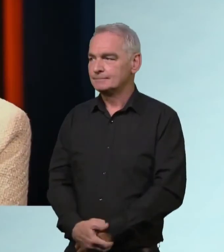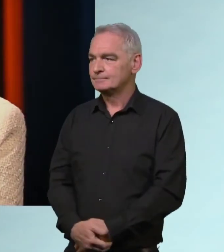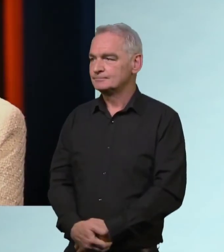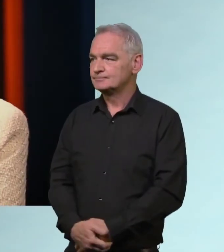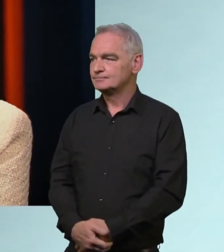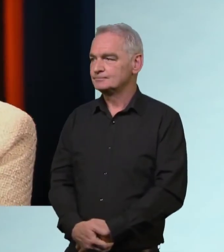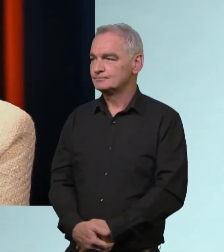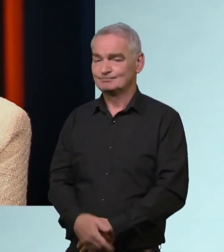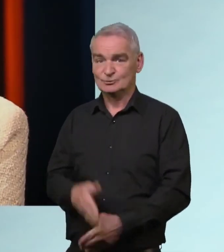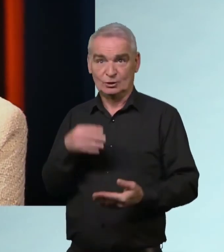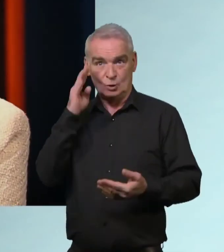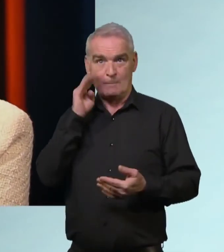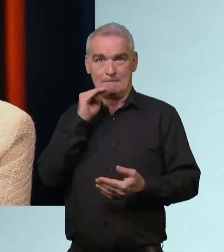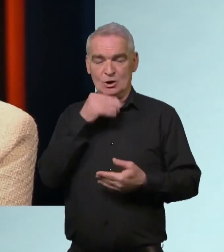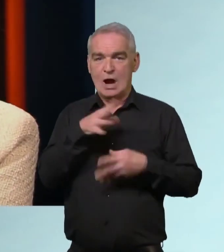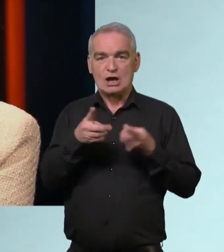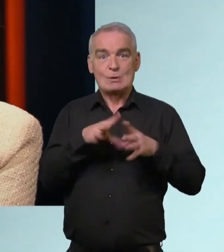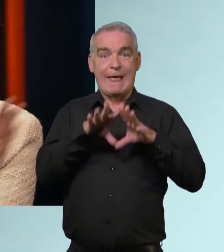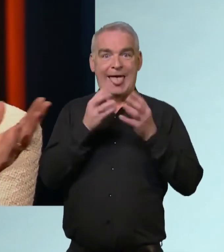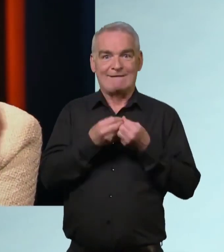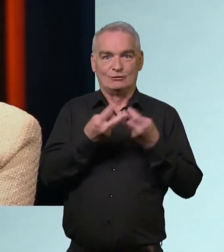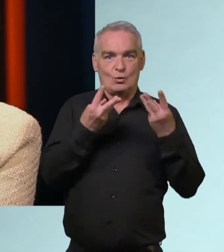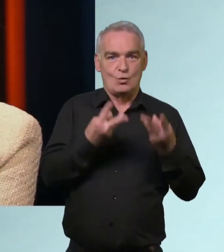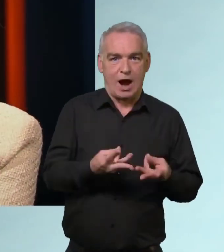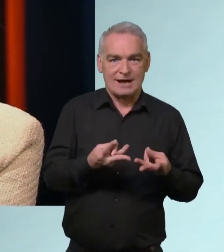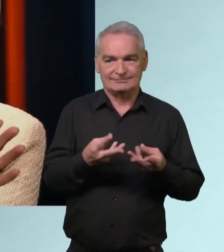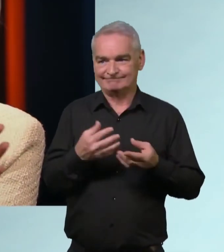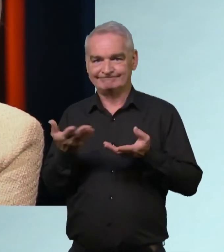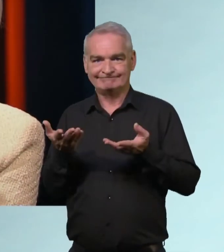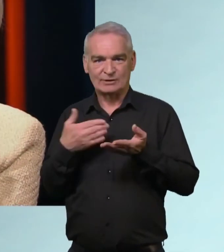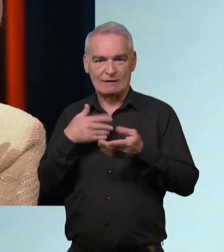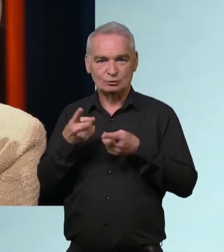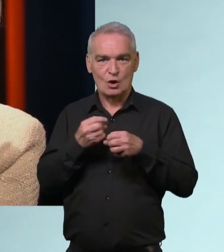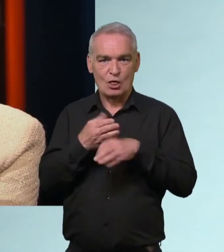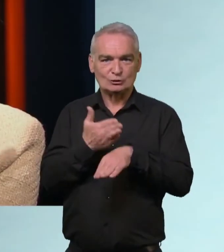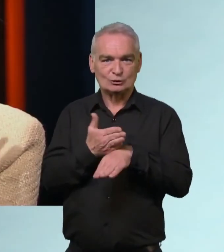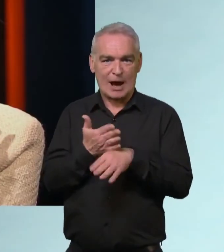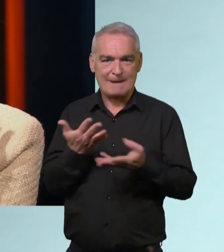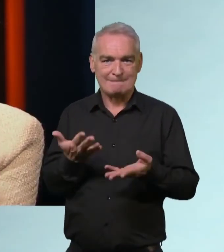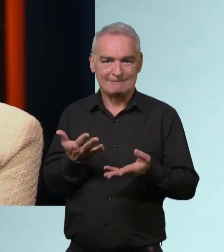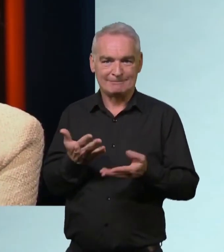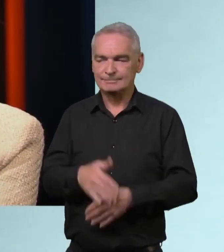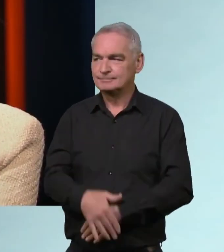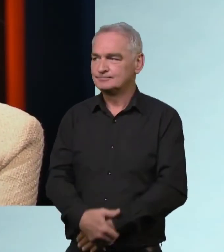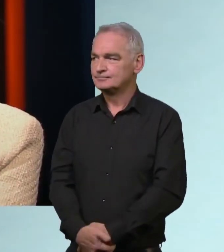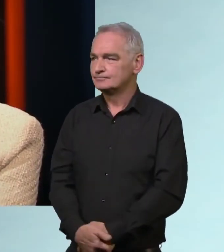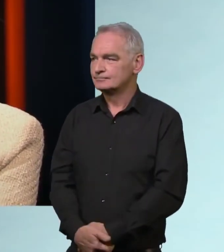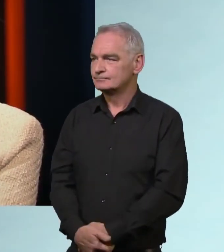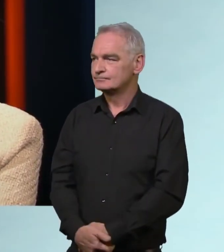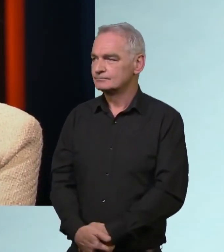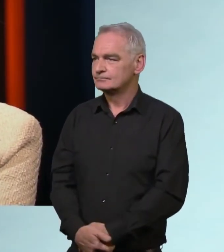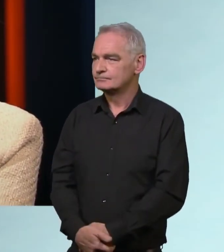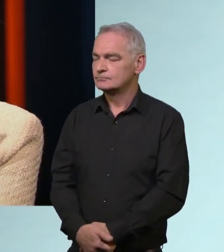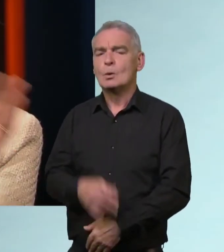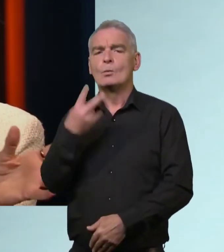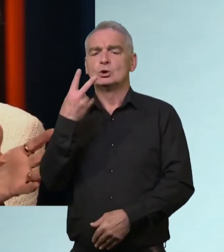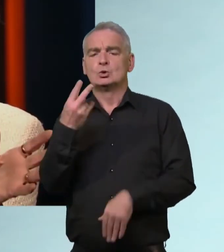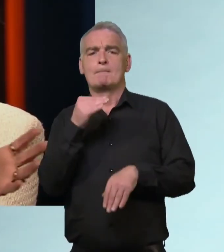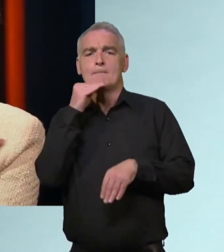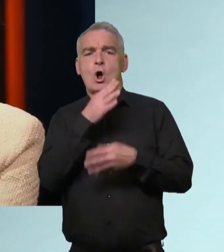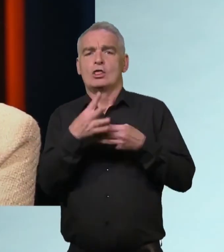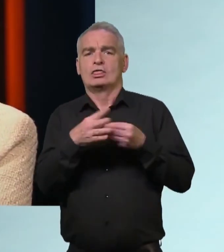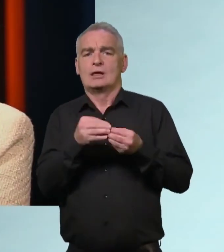you can't do everything and you can't have everything. These people say, oh, you can have it all. Nonsense. And I thought, there's two things that are important to me,